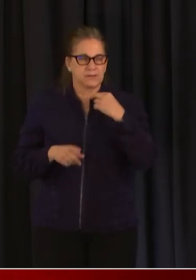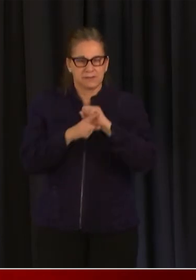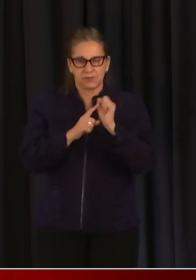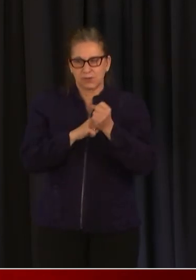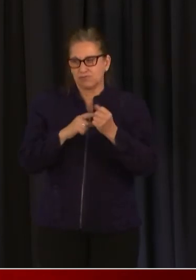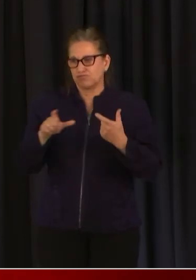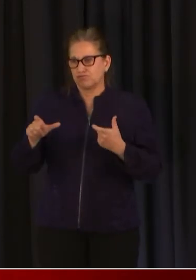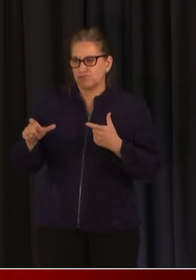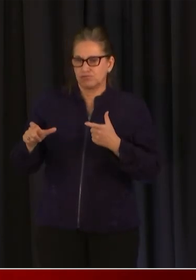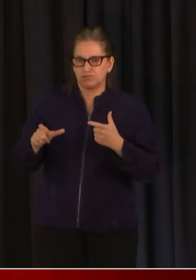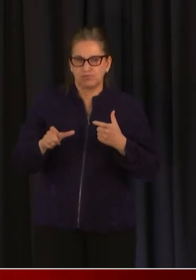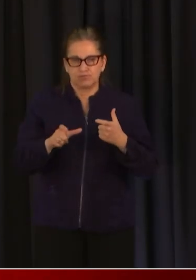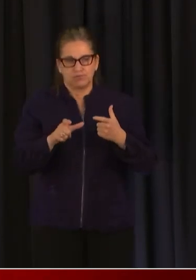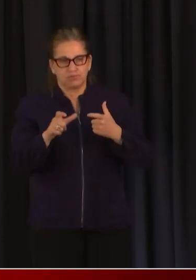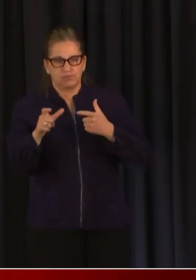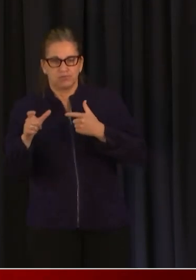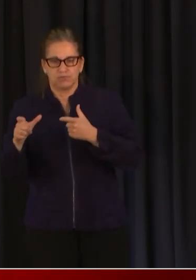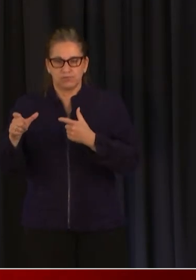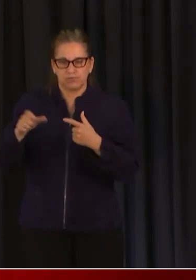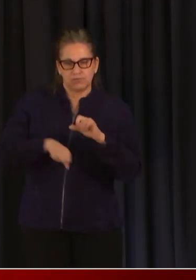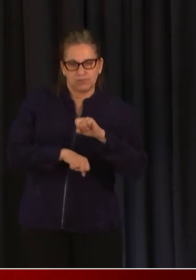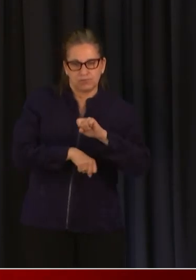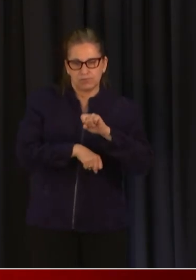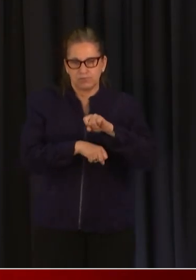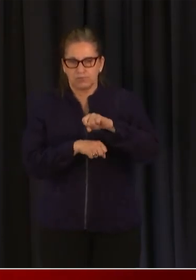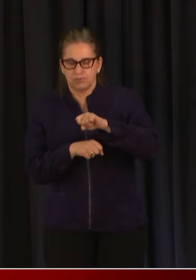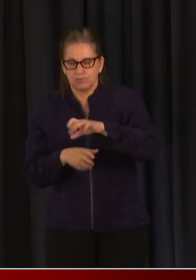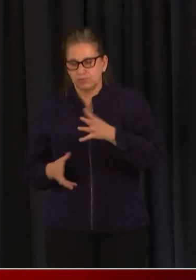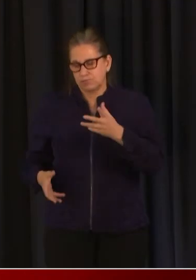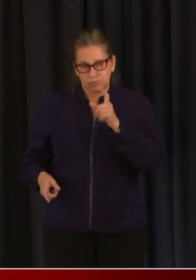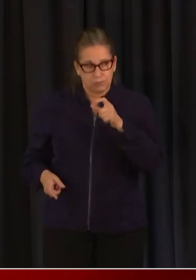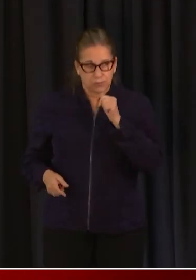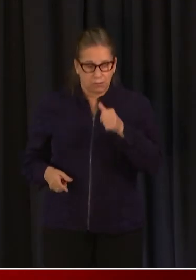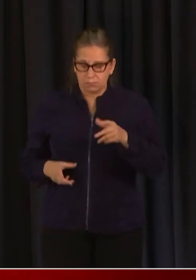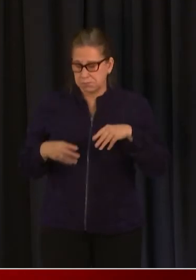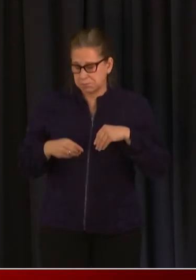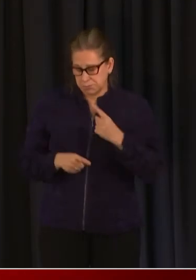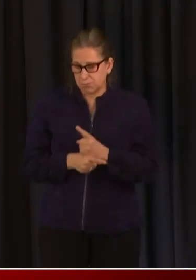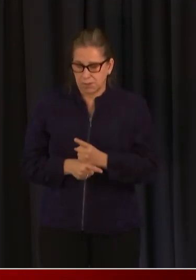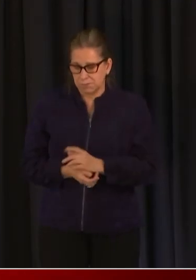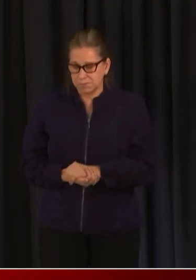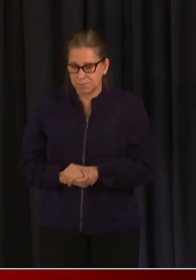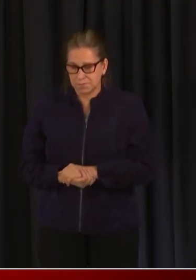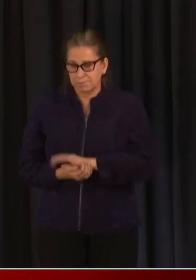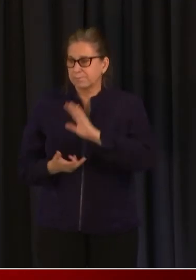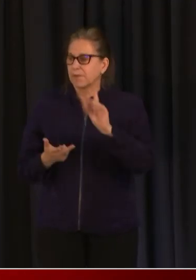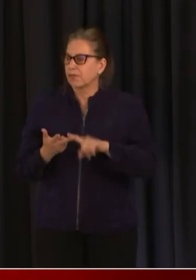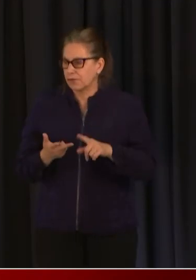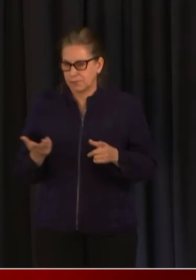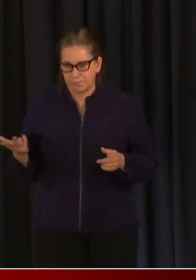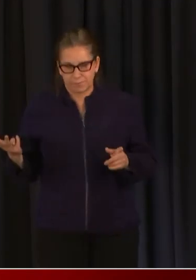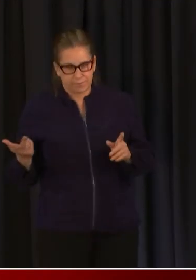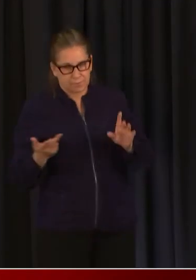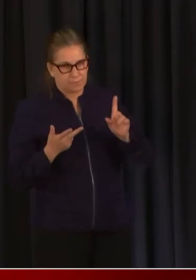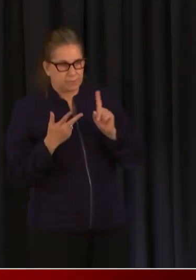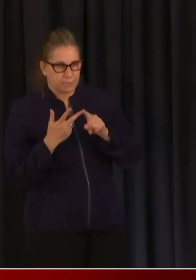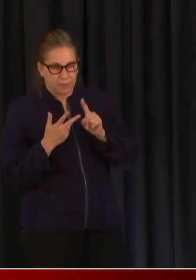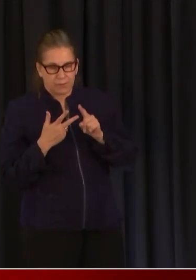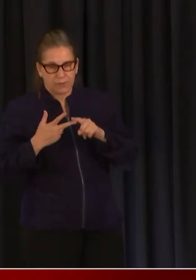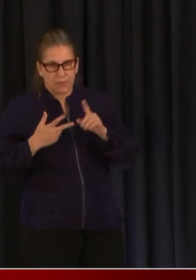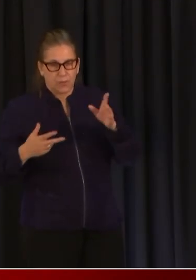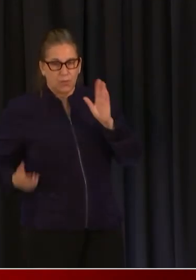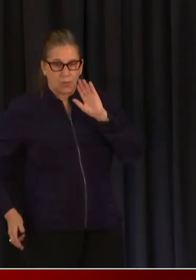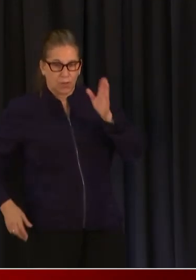the street at risk, and that's unacceptable. And then a last question on that. What would you